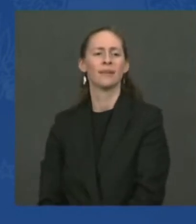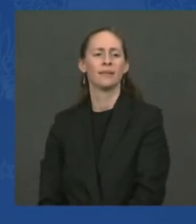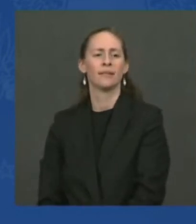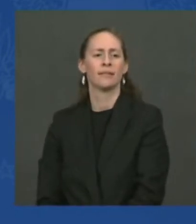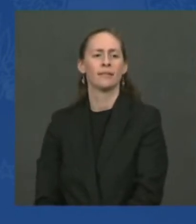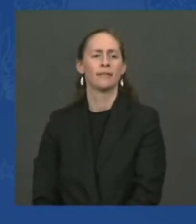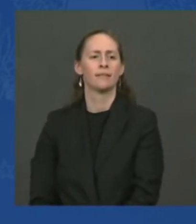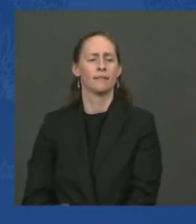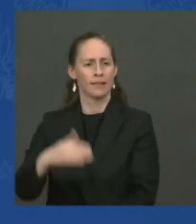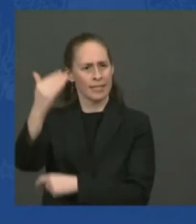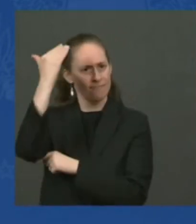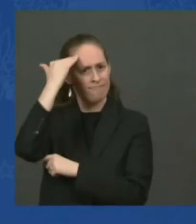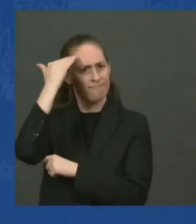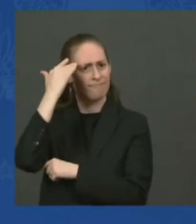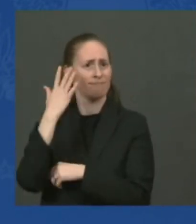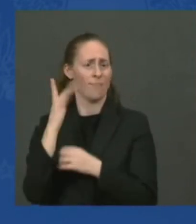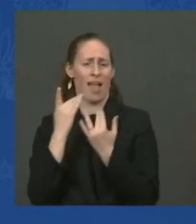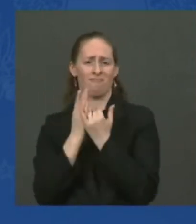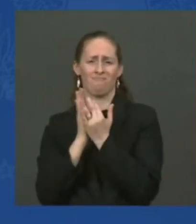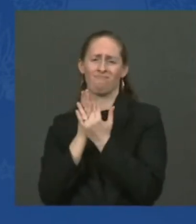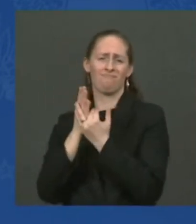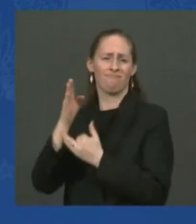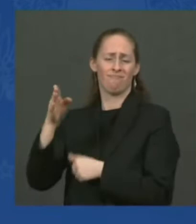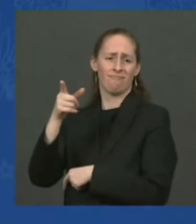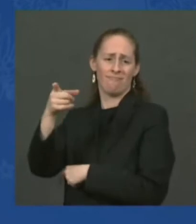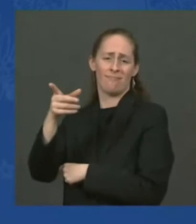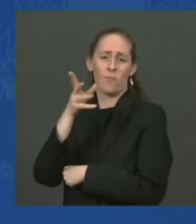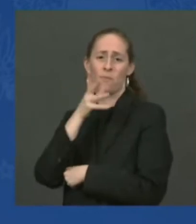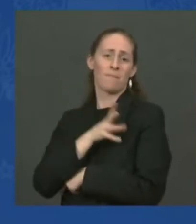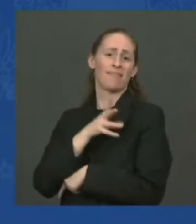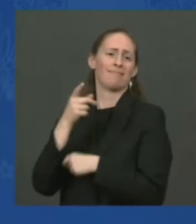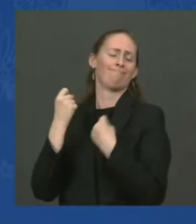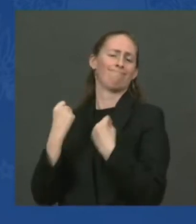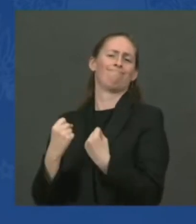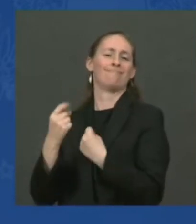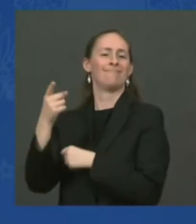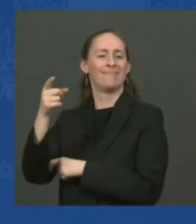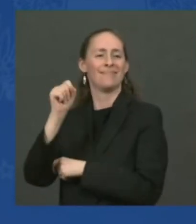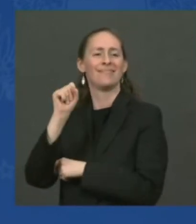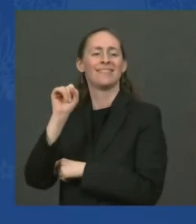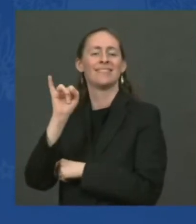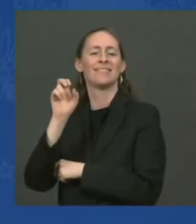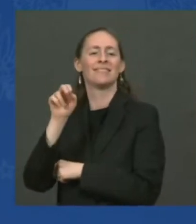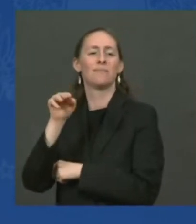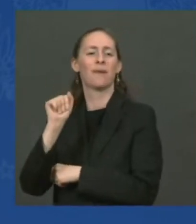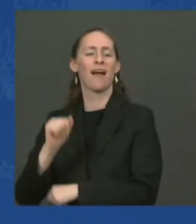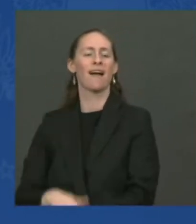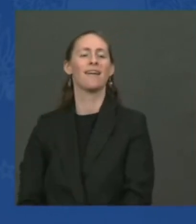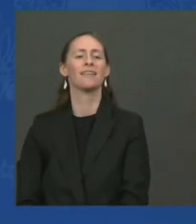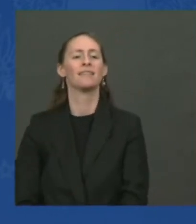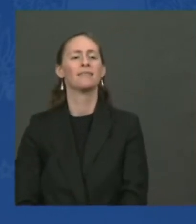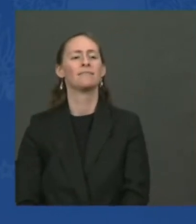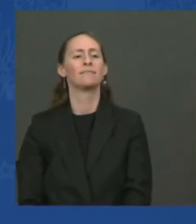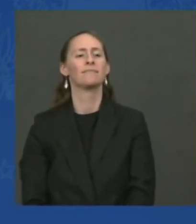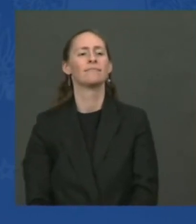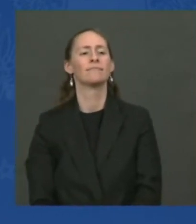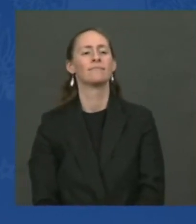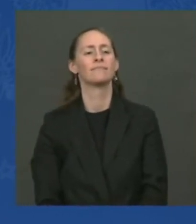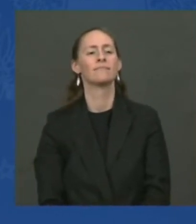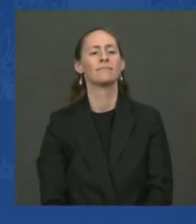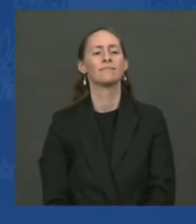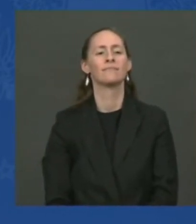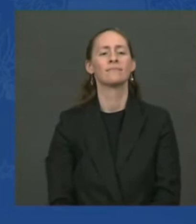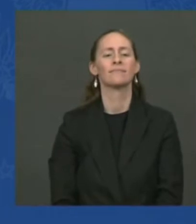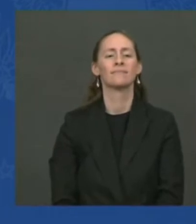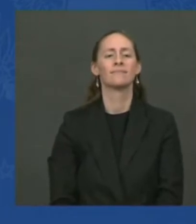Kristen Sinema. Congratulations, Kristen. Look, Committee Chair Tom Carper, Ranking Member Shelley Moore Capito.